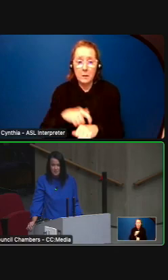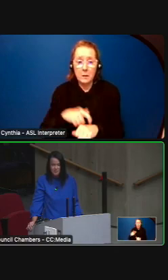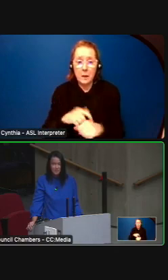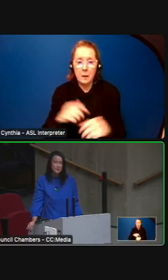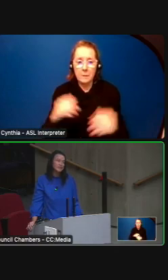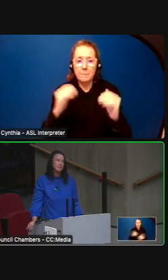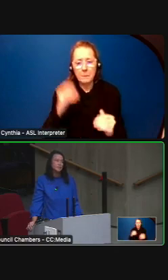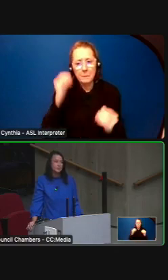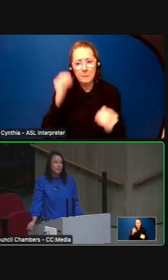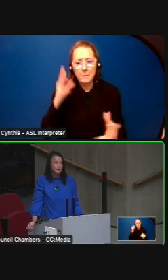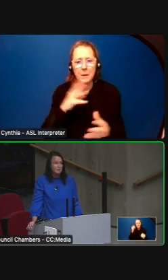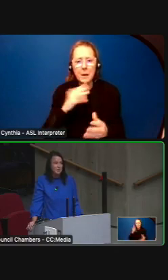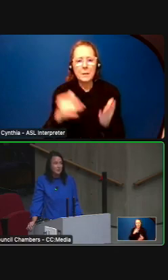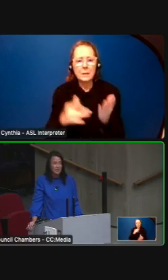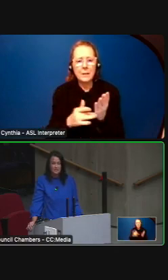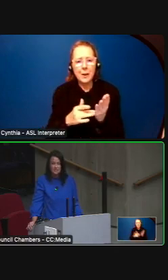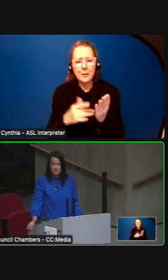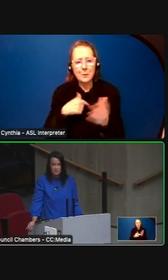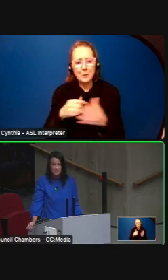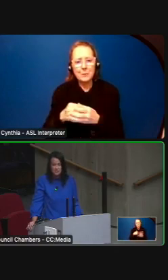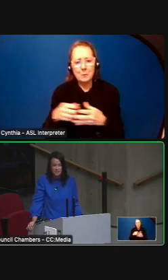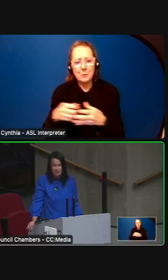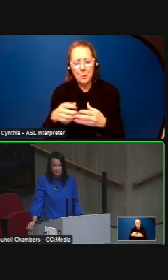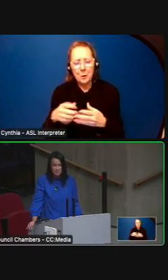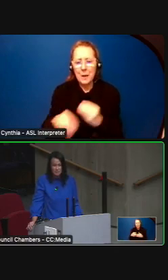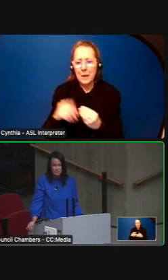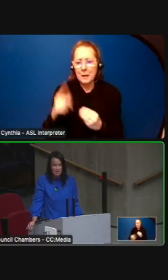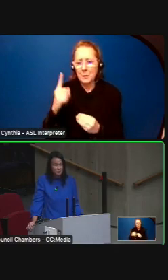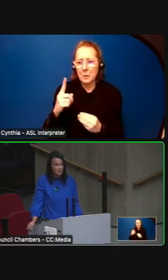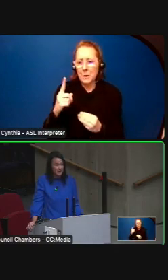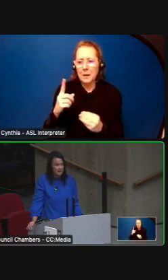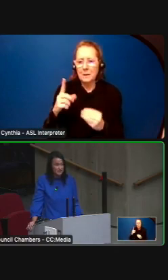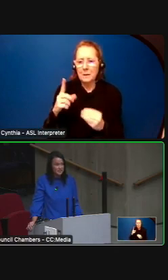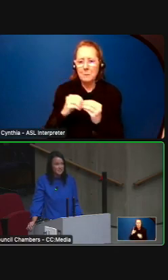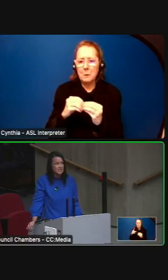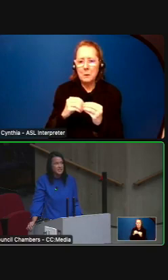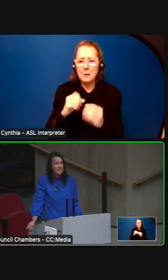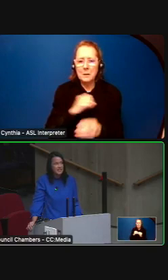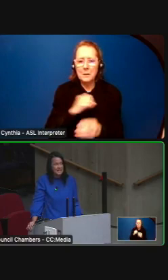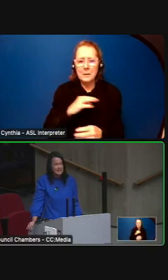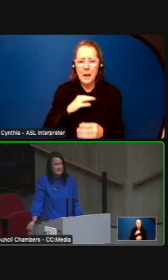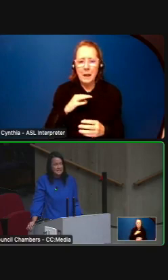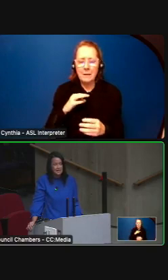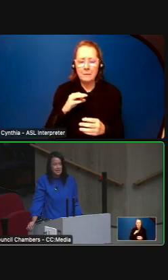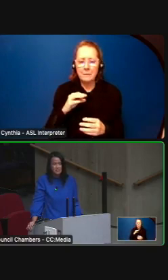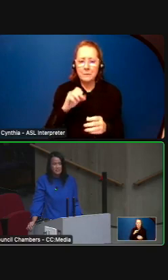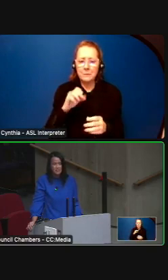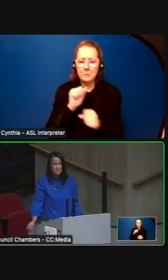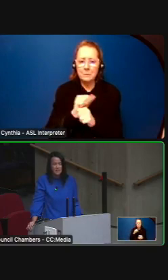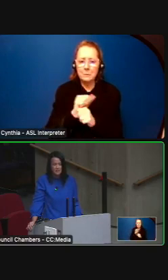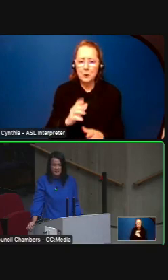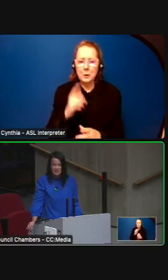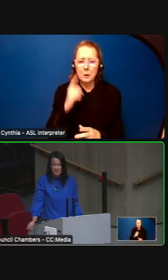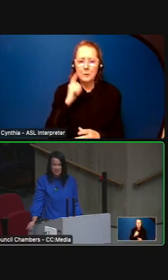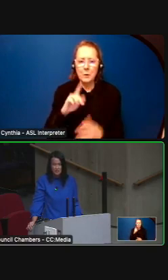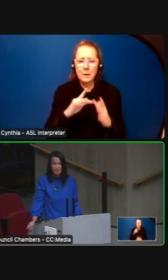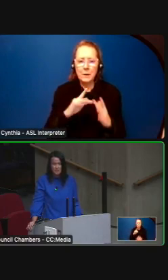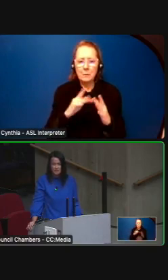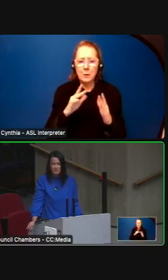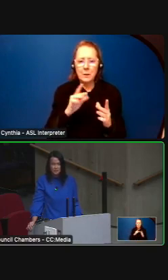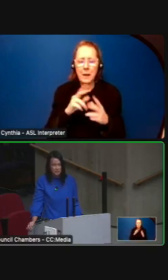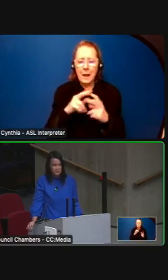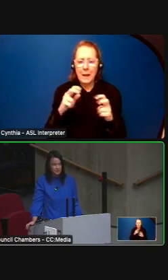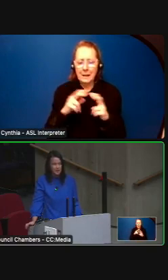been able to grow that by one additional staff member for network analyst, and they maintain our